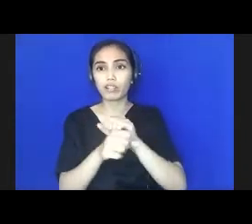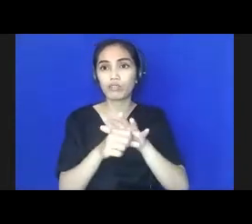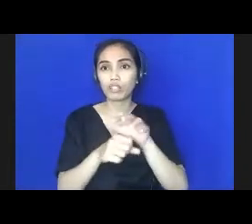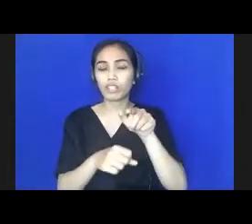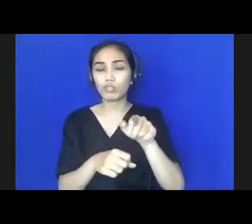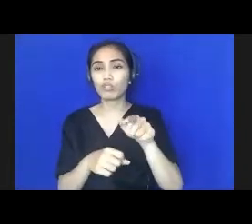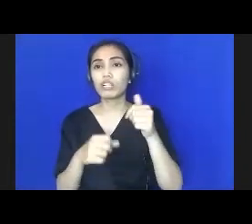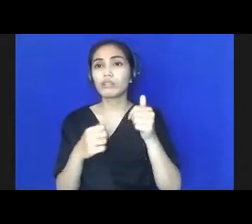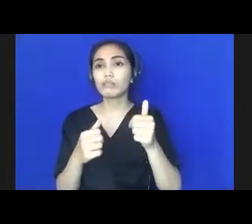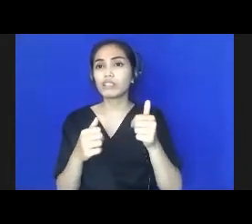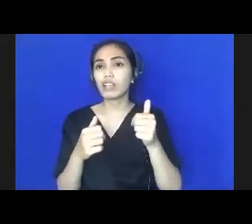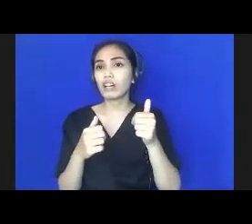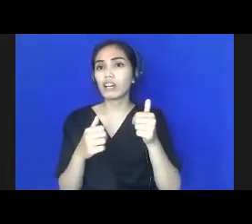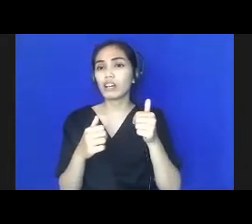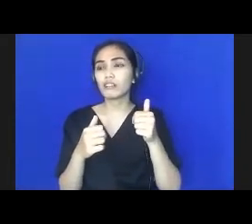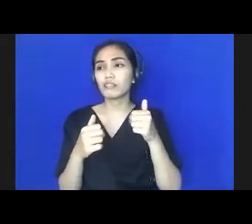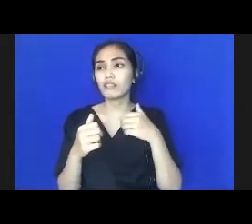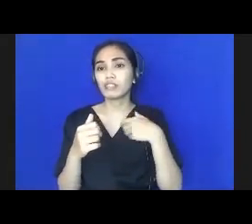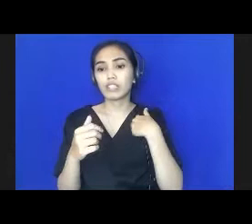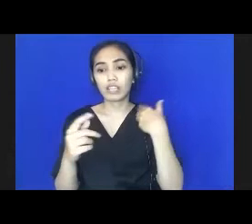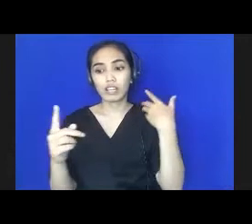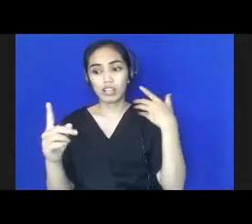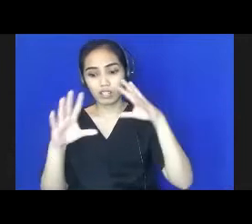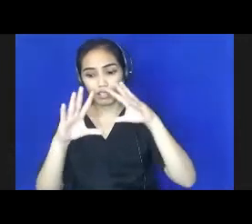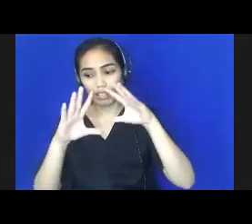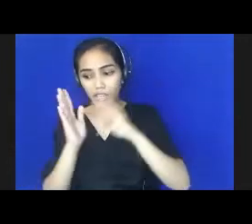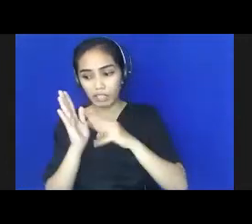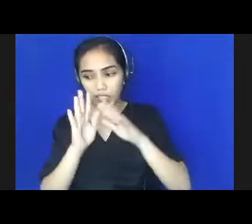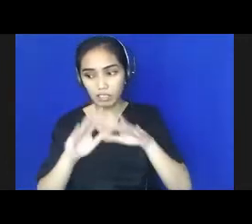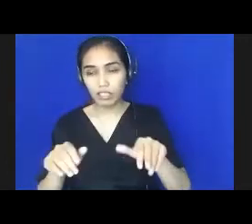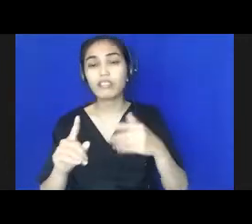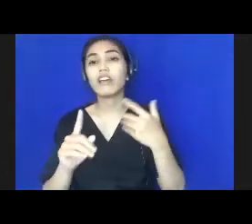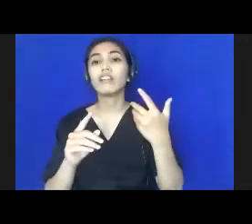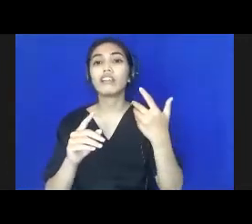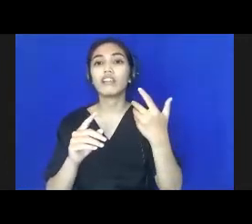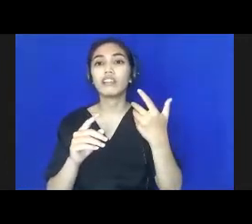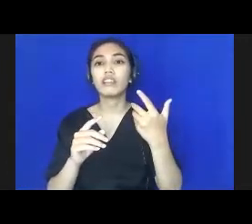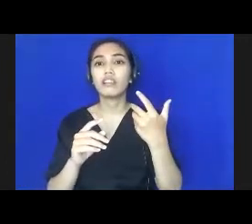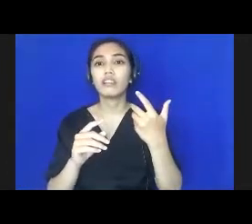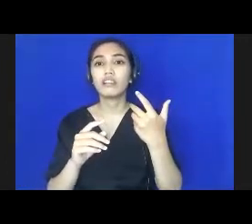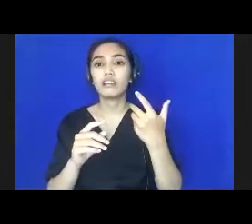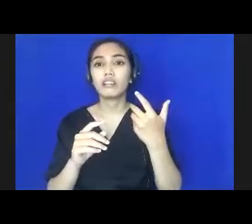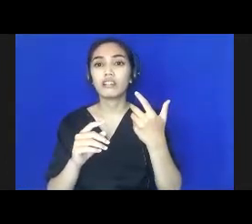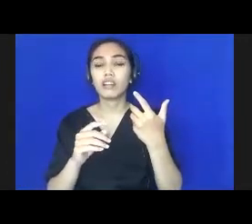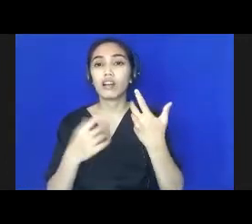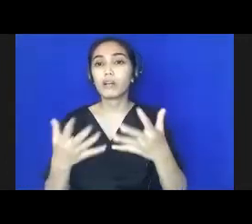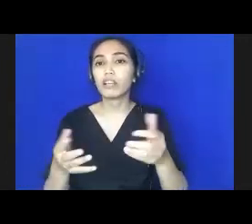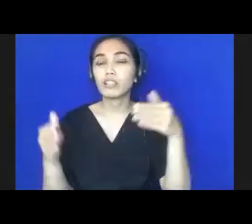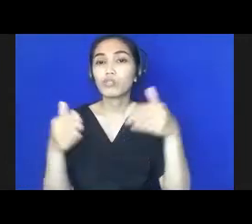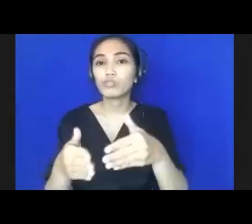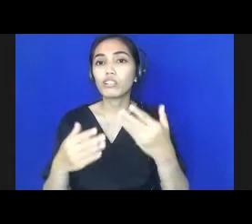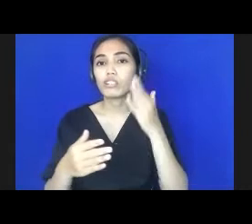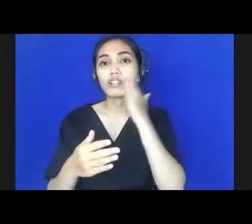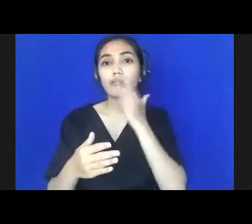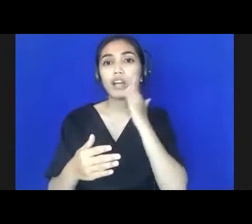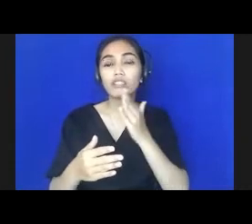that we'll be able to reach out to communities, that we'll be able to reach out to the schoolgirls, even if